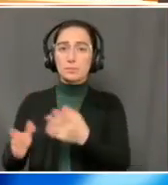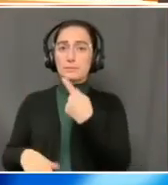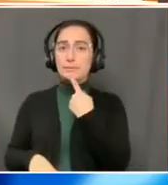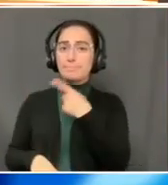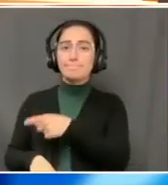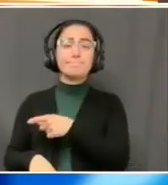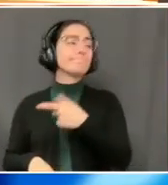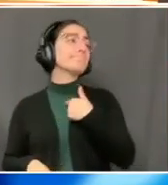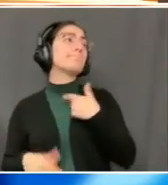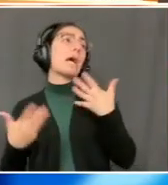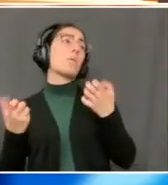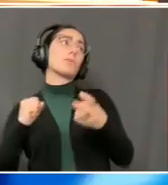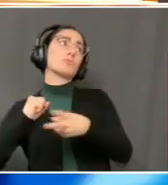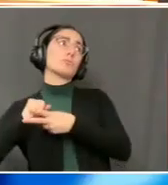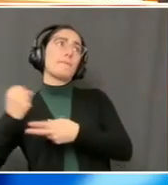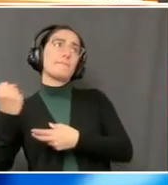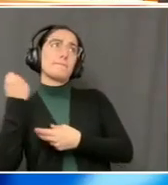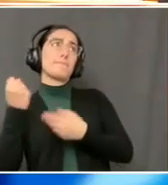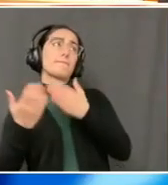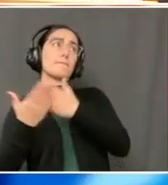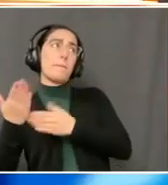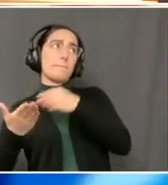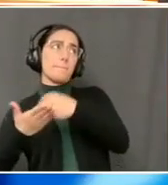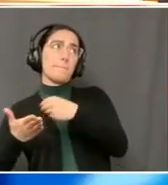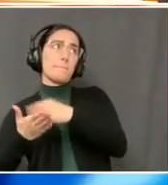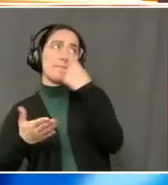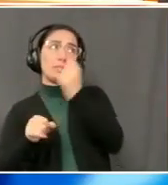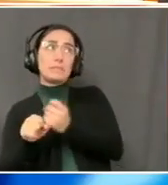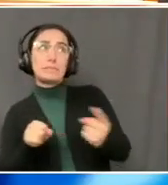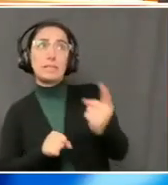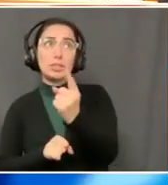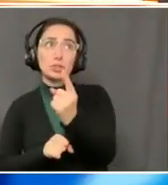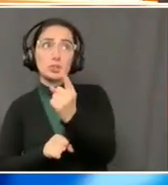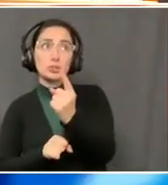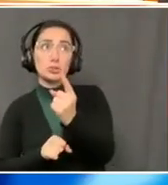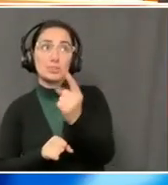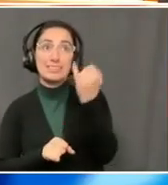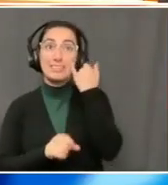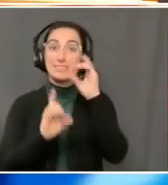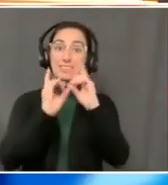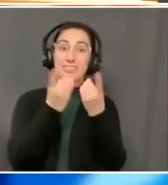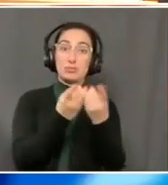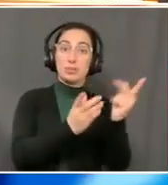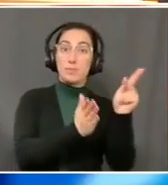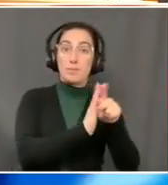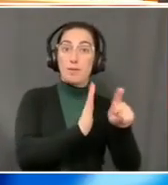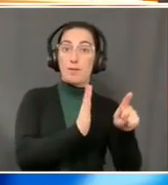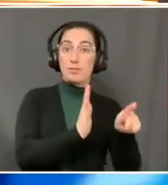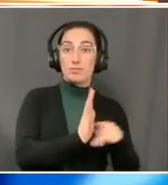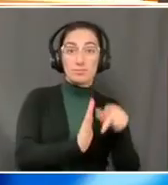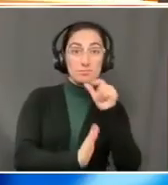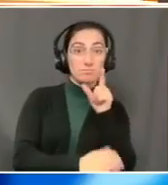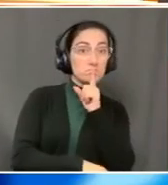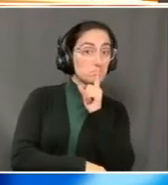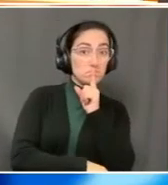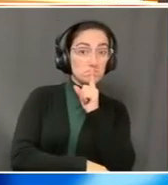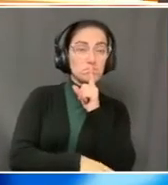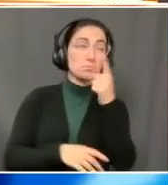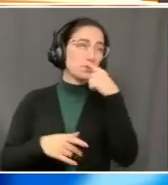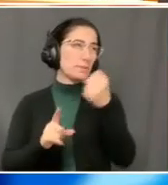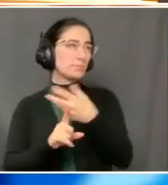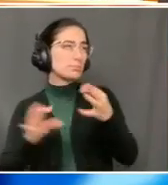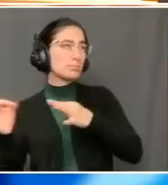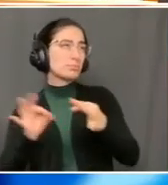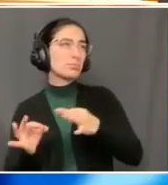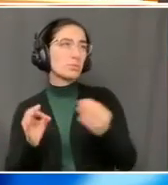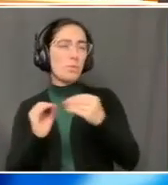hold some of this money for next year," even if that wasn't a district policy, this is where they parked it. So can you just explain that whole?